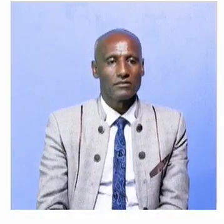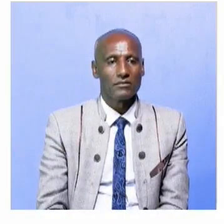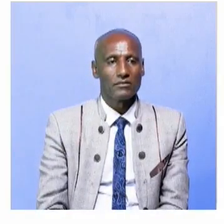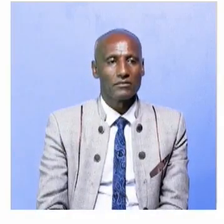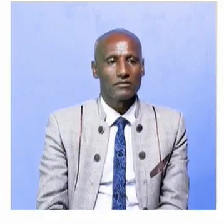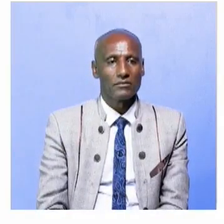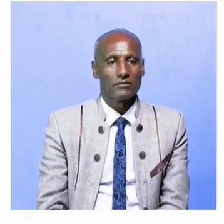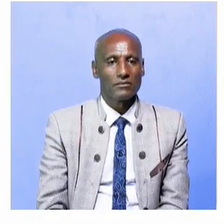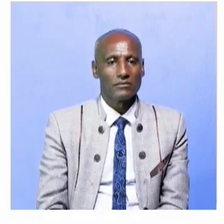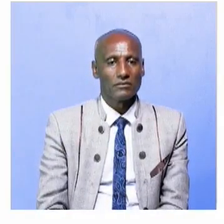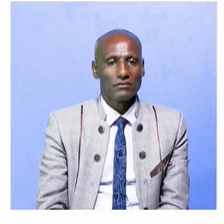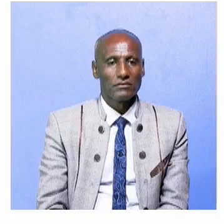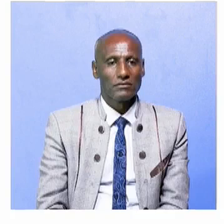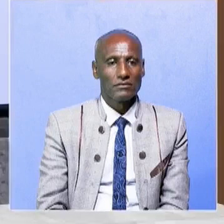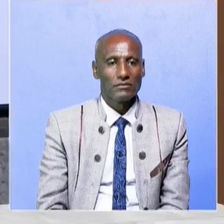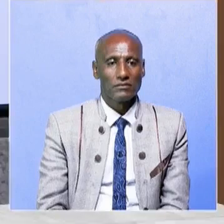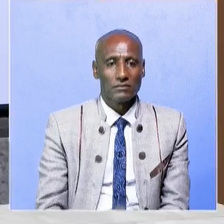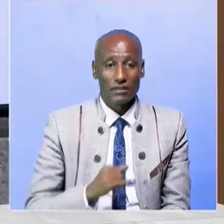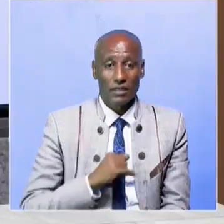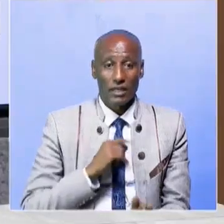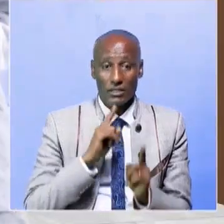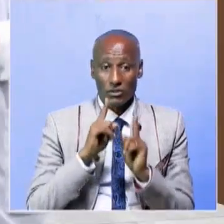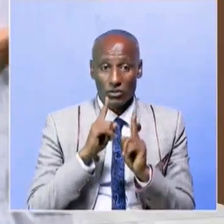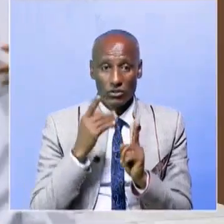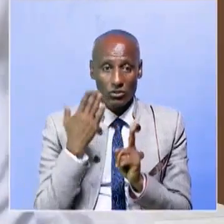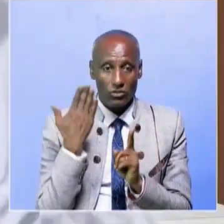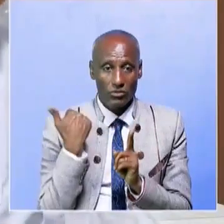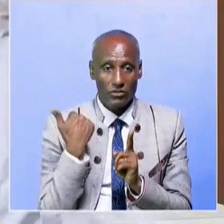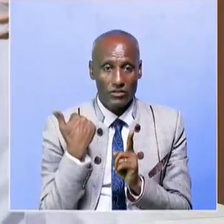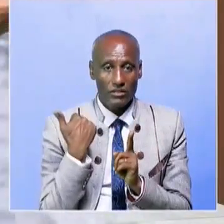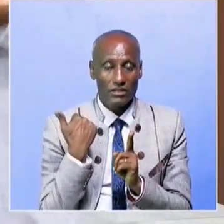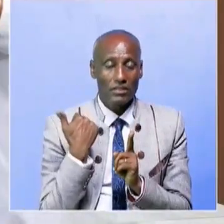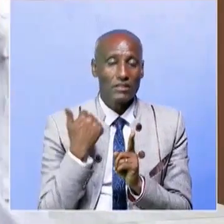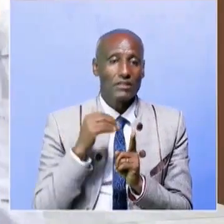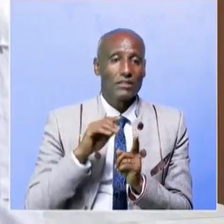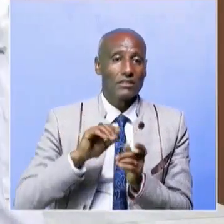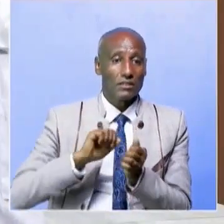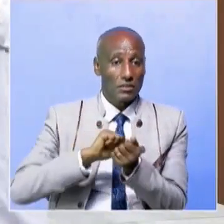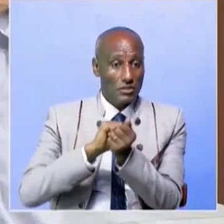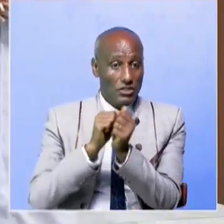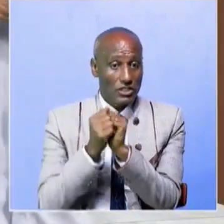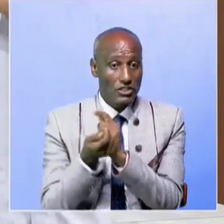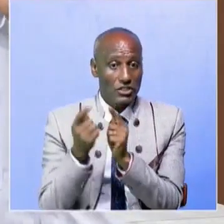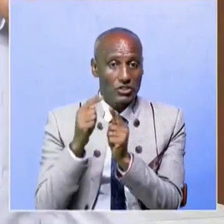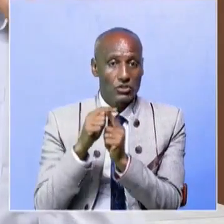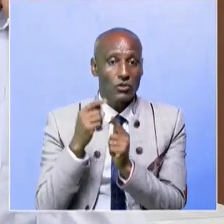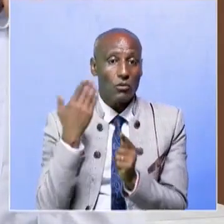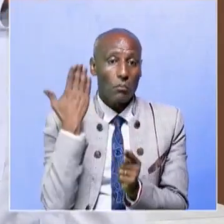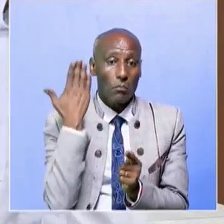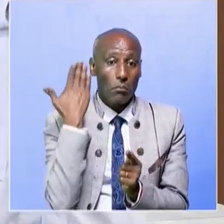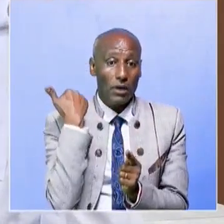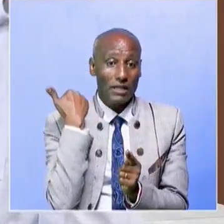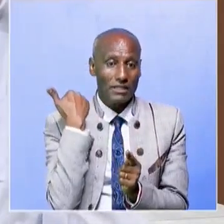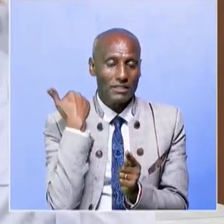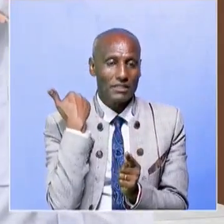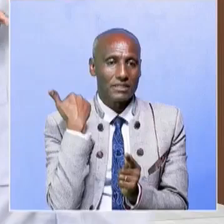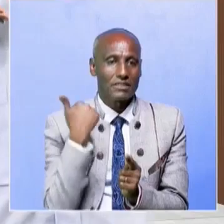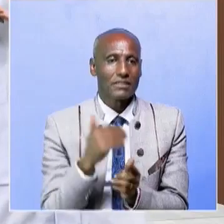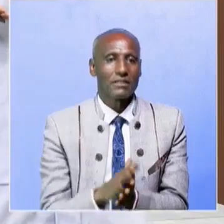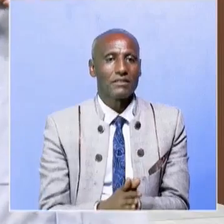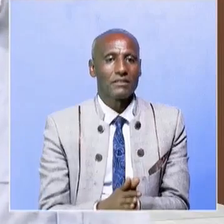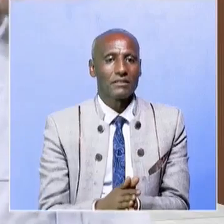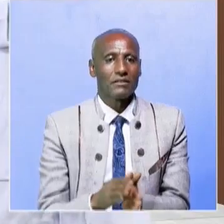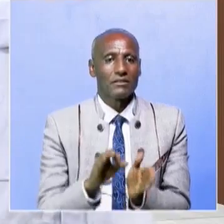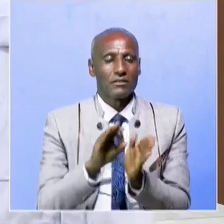Contaminated. I told you earlier, some of the vocabularies may change shape and they may be in their